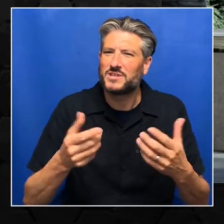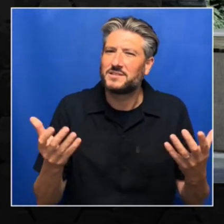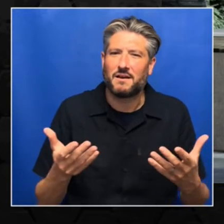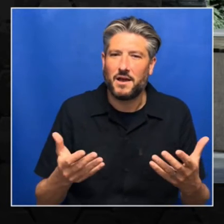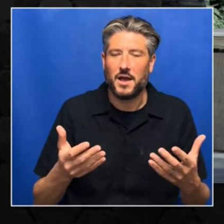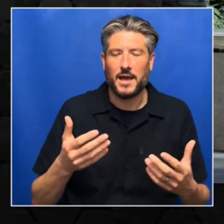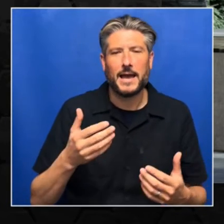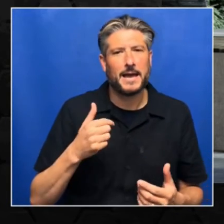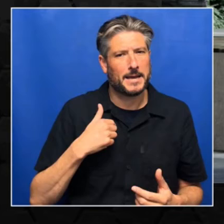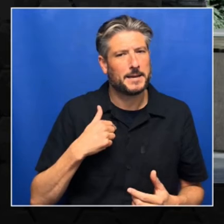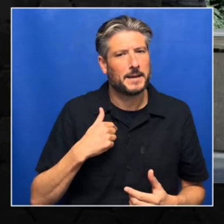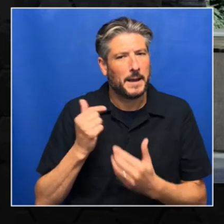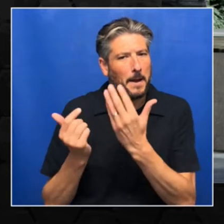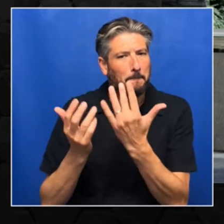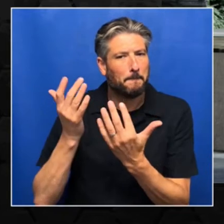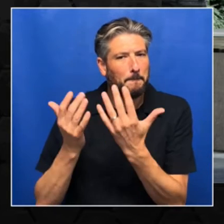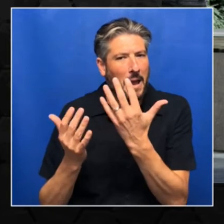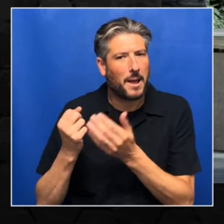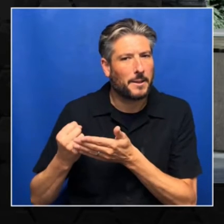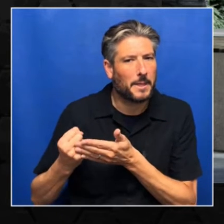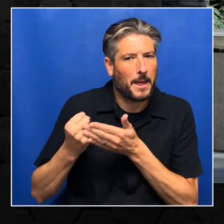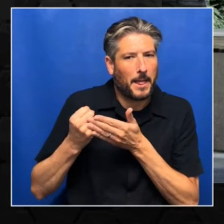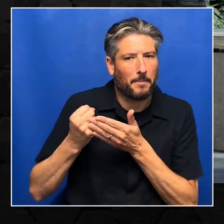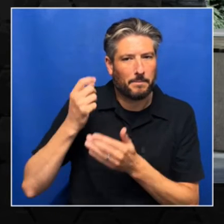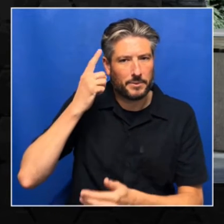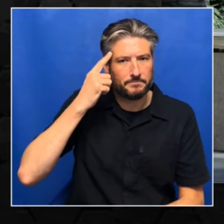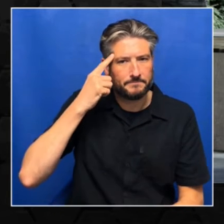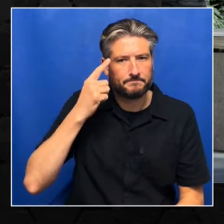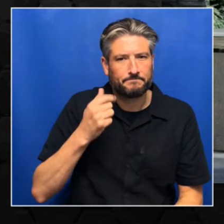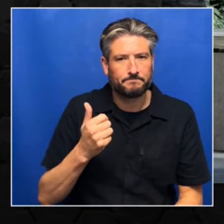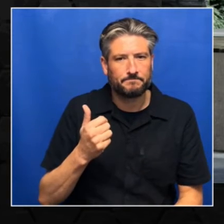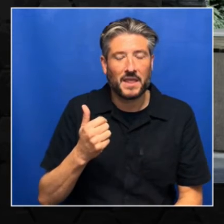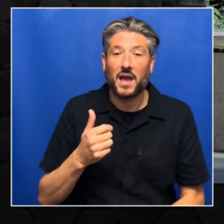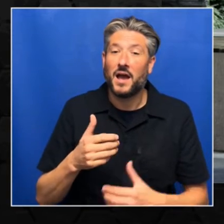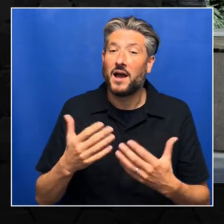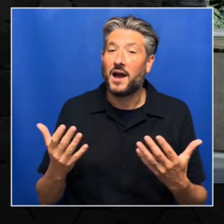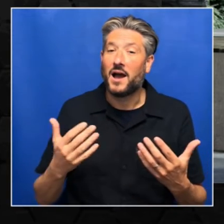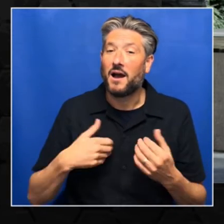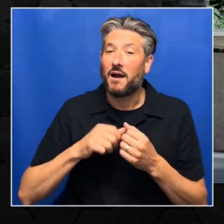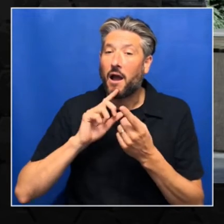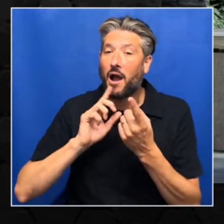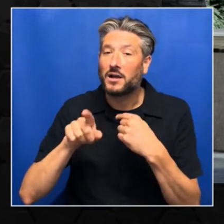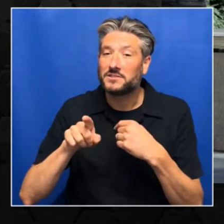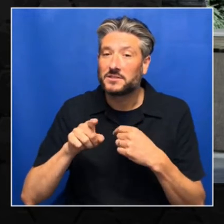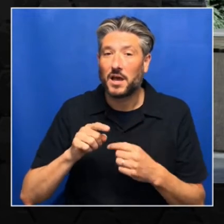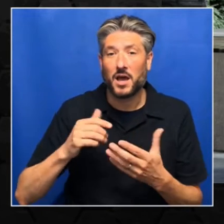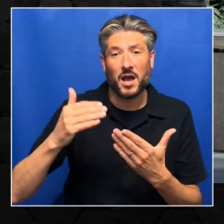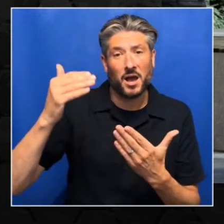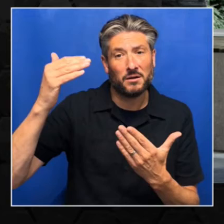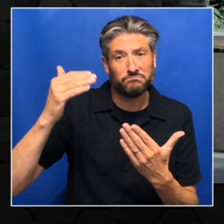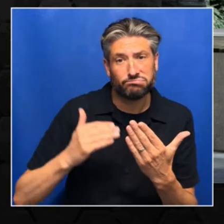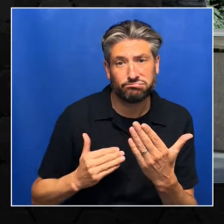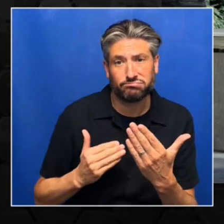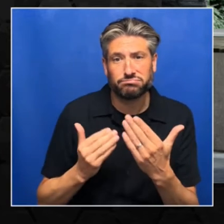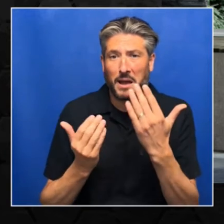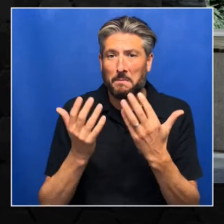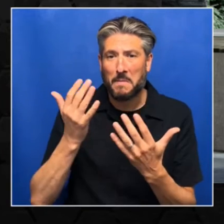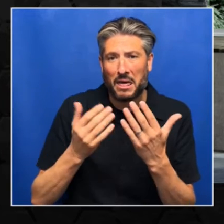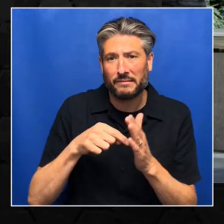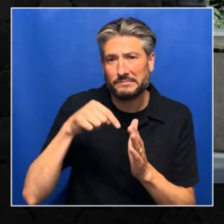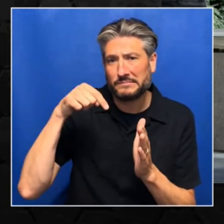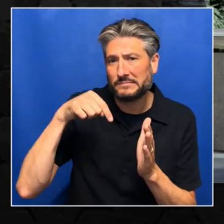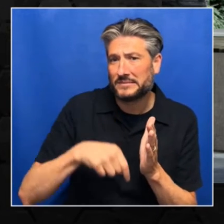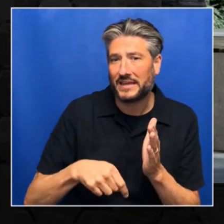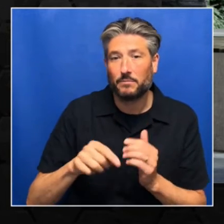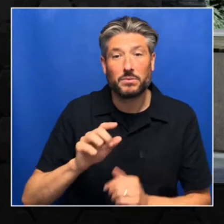to help me put it on my data. So I'd rephrase this to say not all of the math would be required if you want to go into practical machine